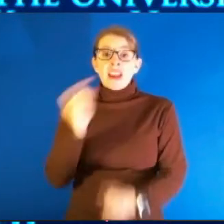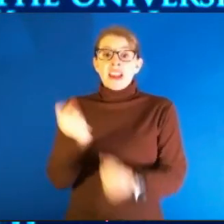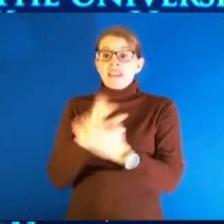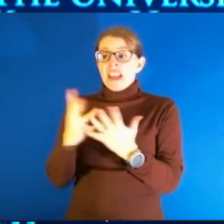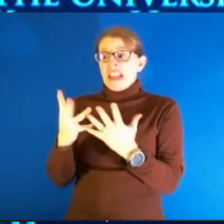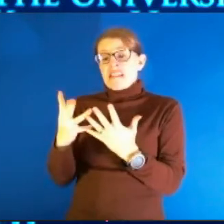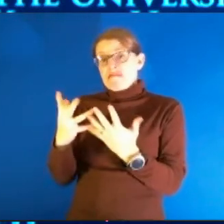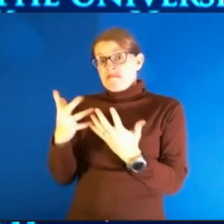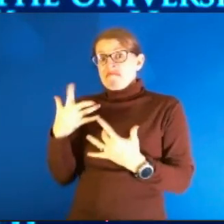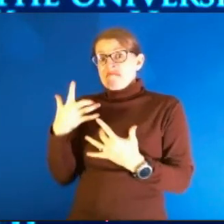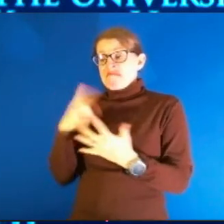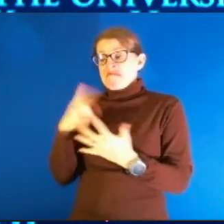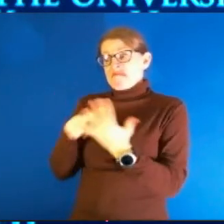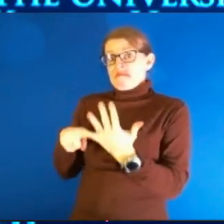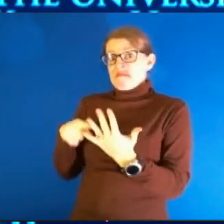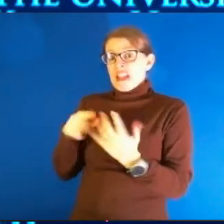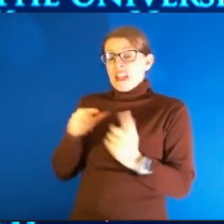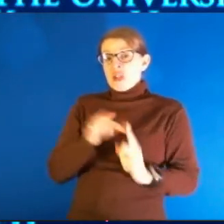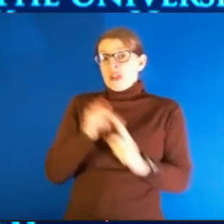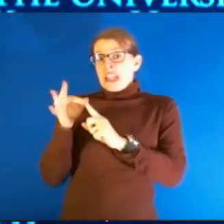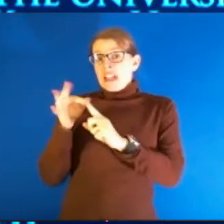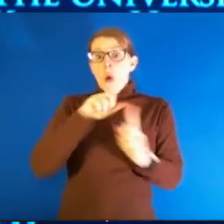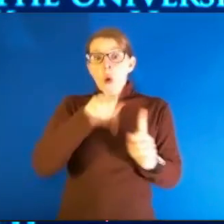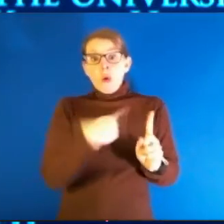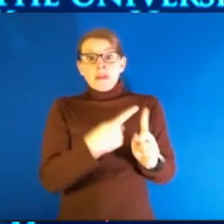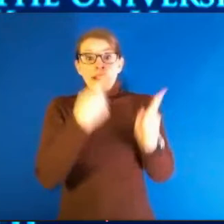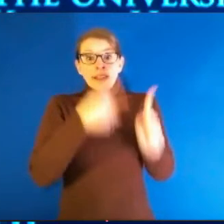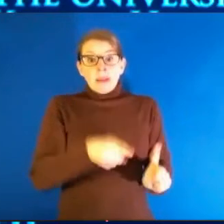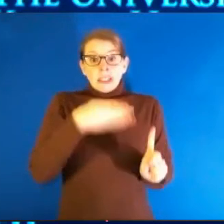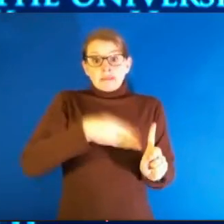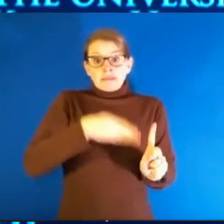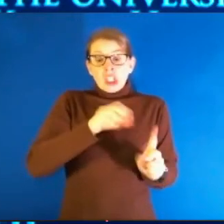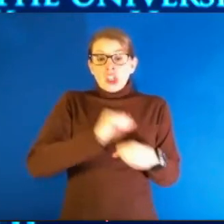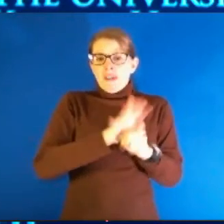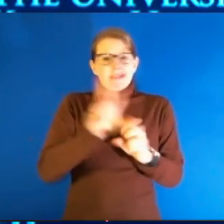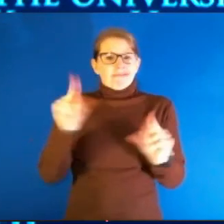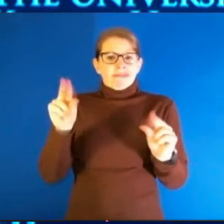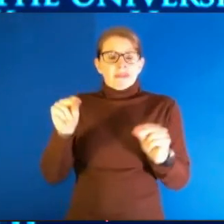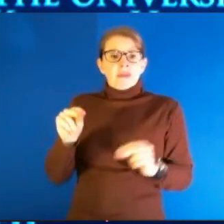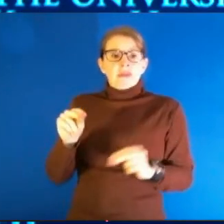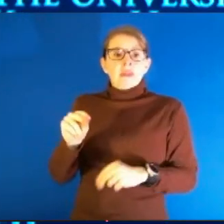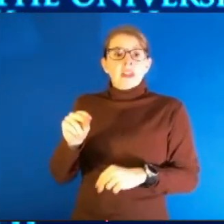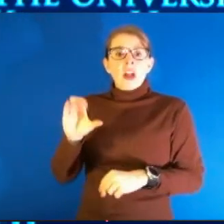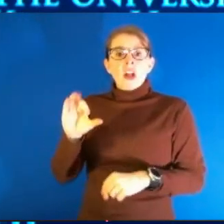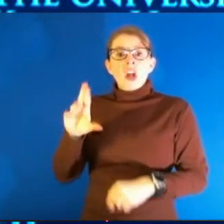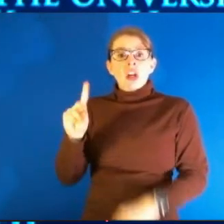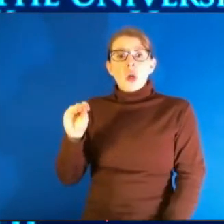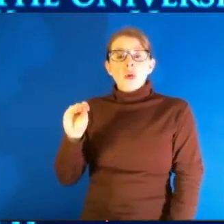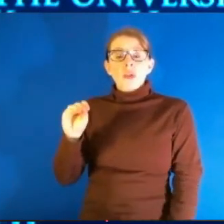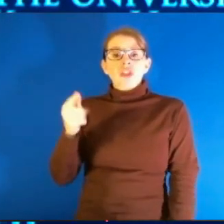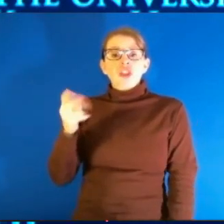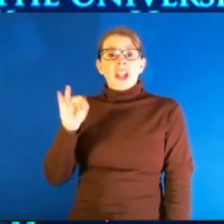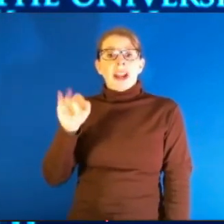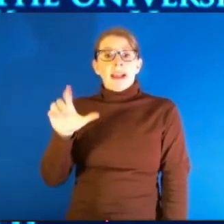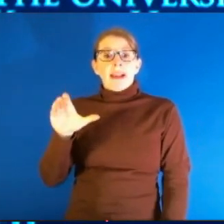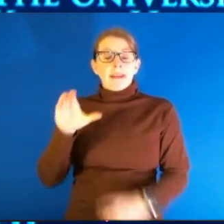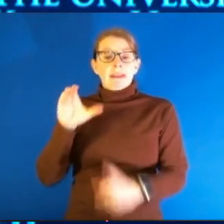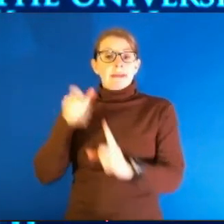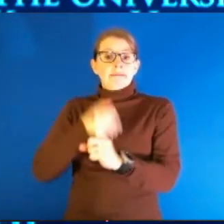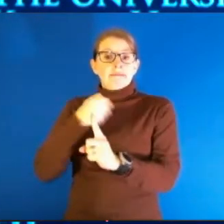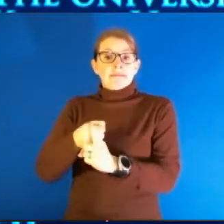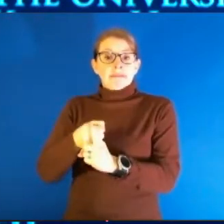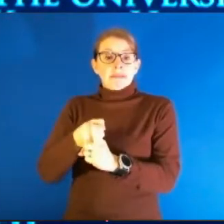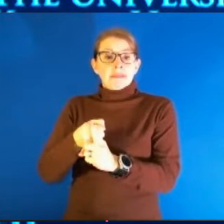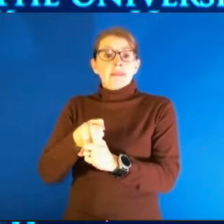and unique to COVID, but they do exist in certainty. You heard about the cardiogenic impacts that are out there, and so we certainly see a lot of cardiac effects